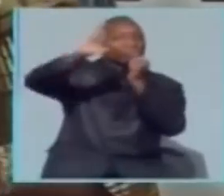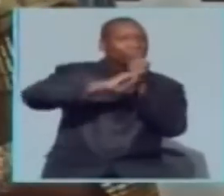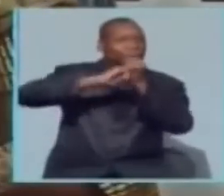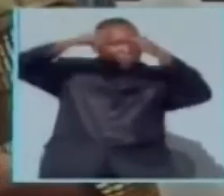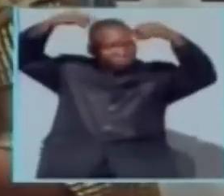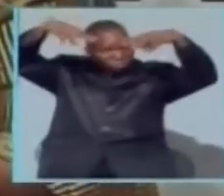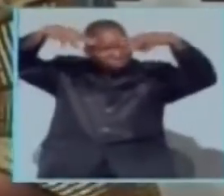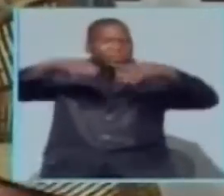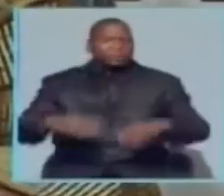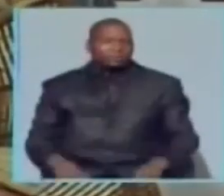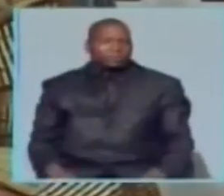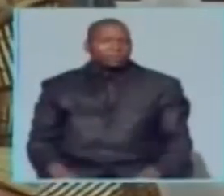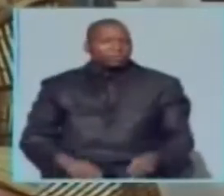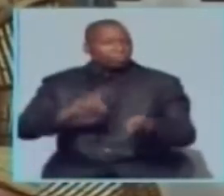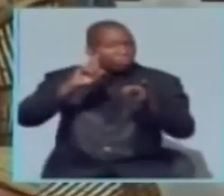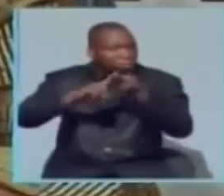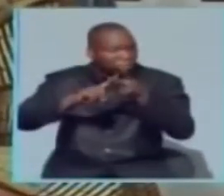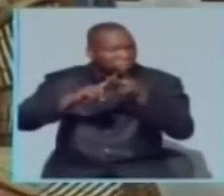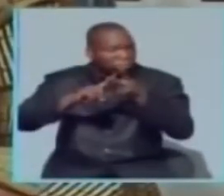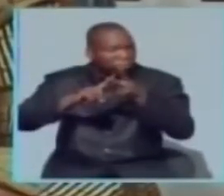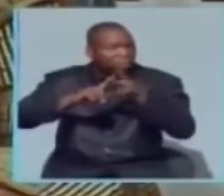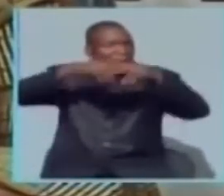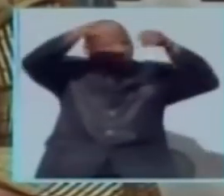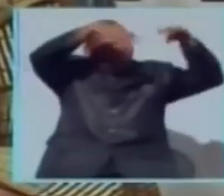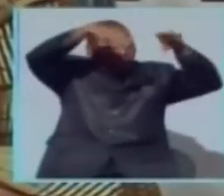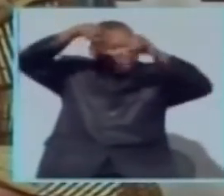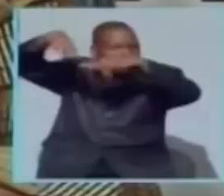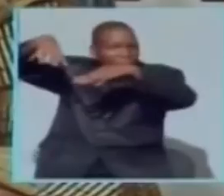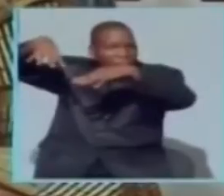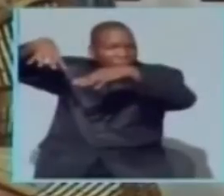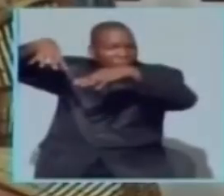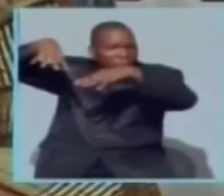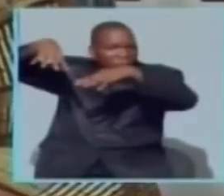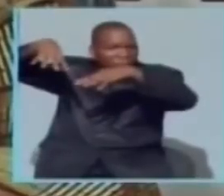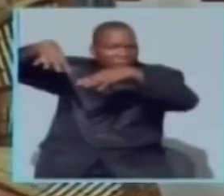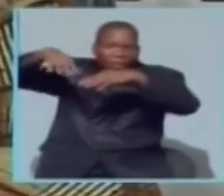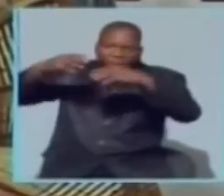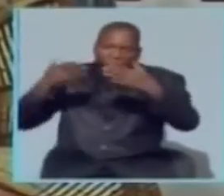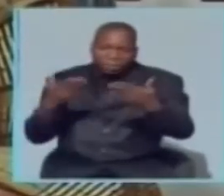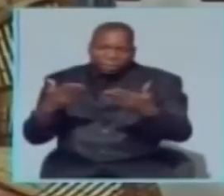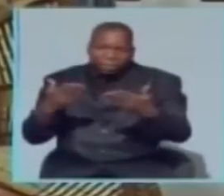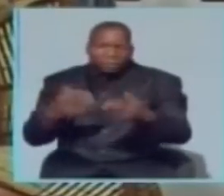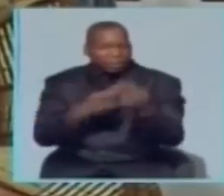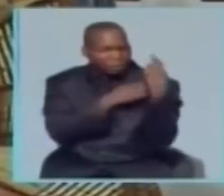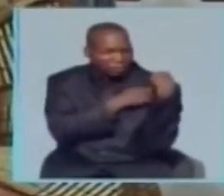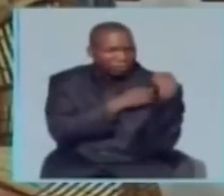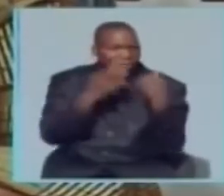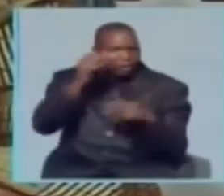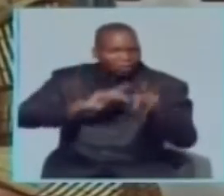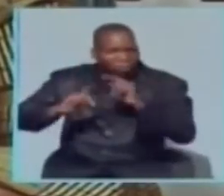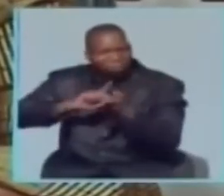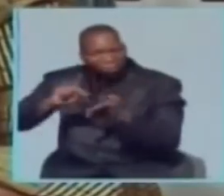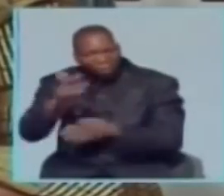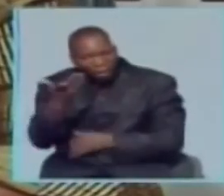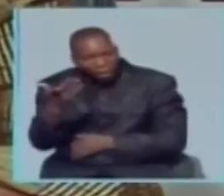same time, the ZESCO power being able to cover the cost that the citizens are not being able to pay for, because if ZESCO